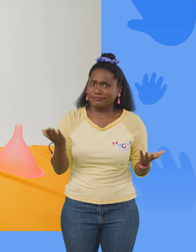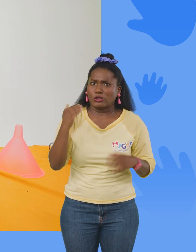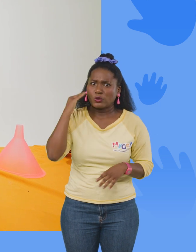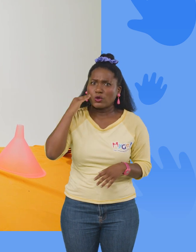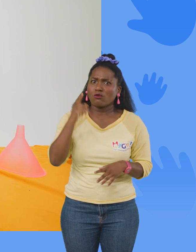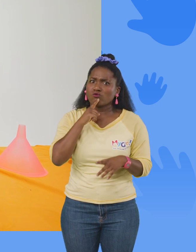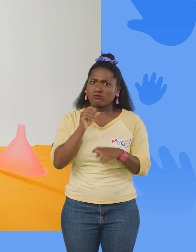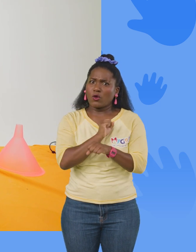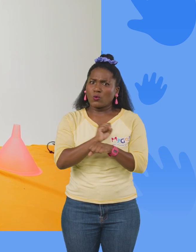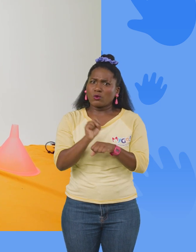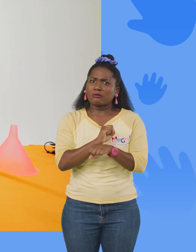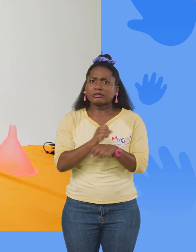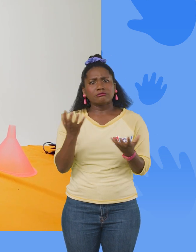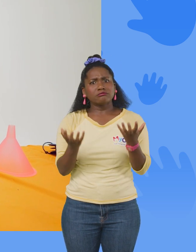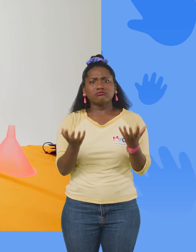roughly